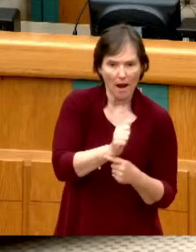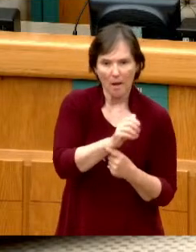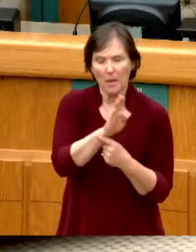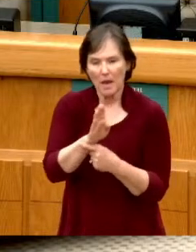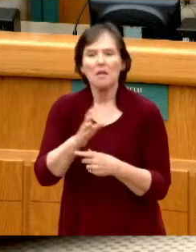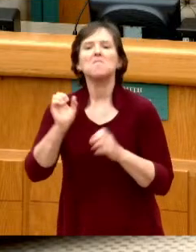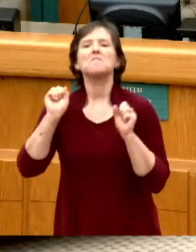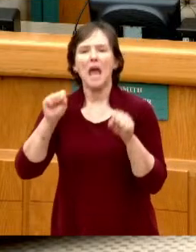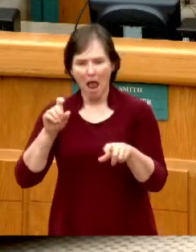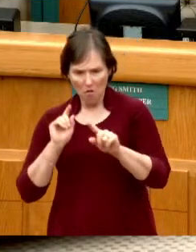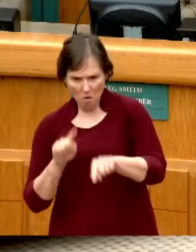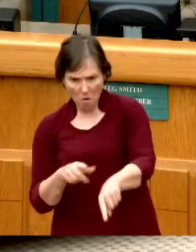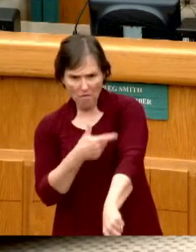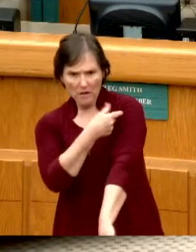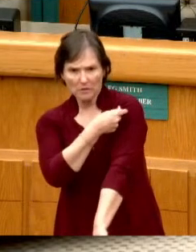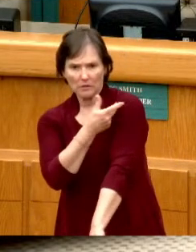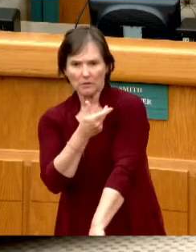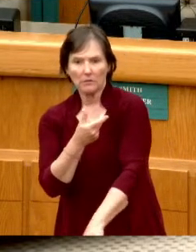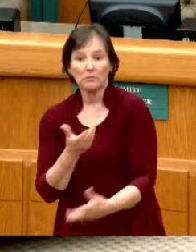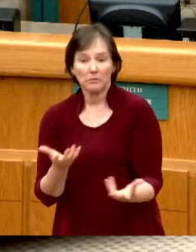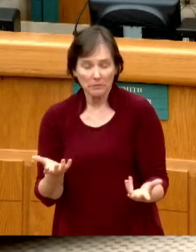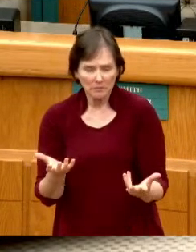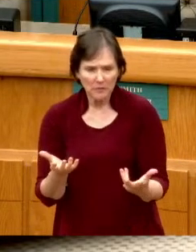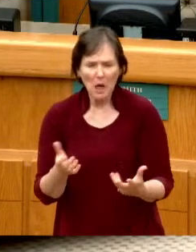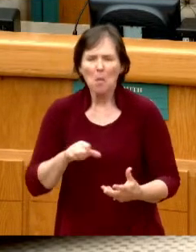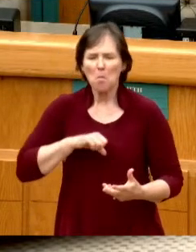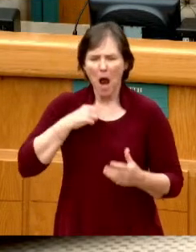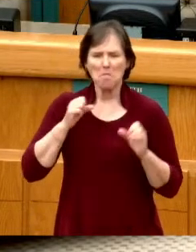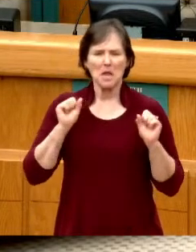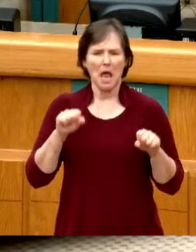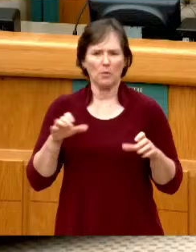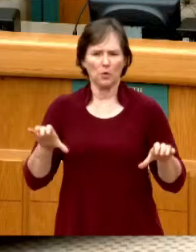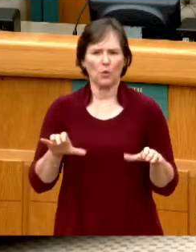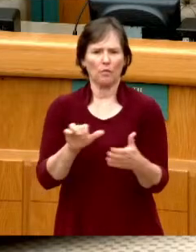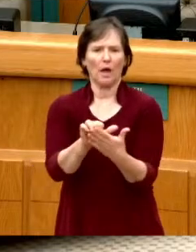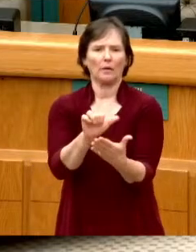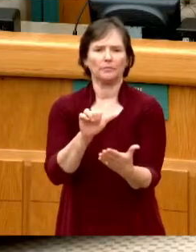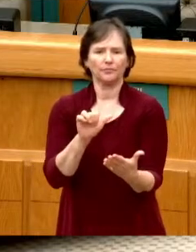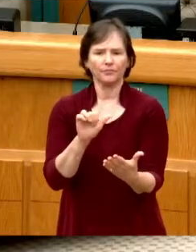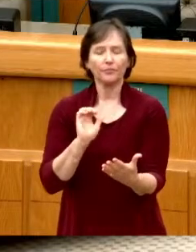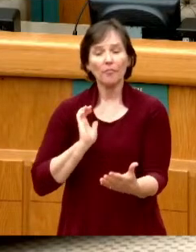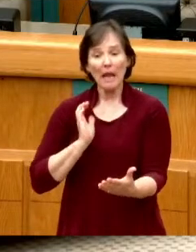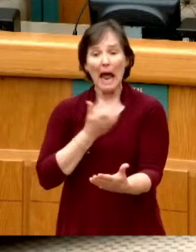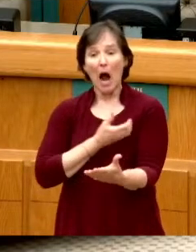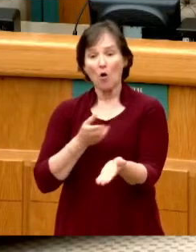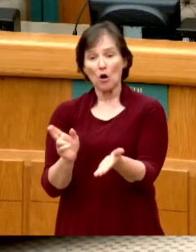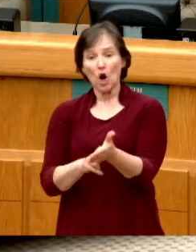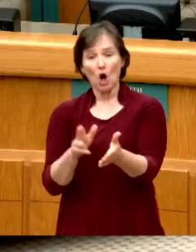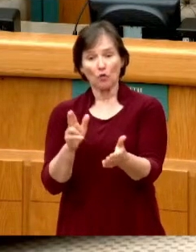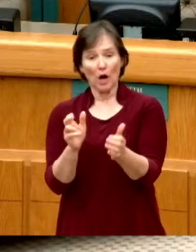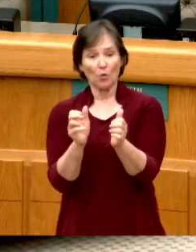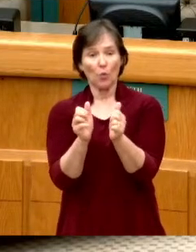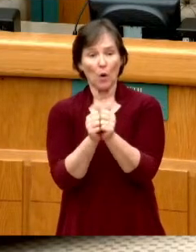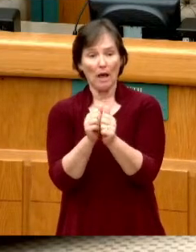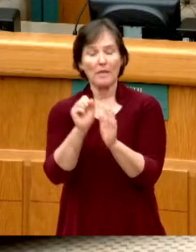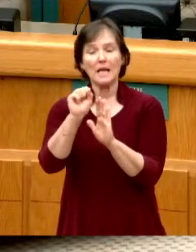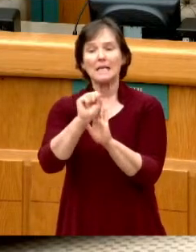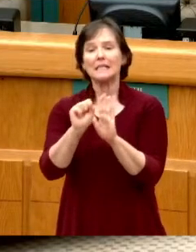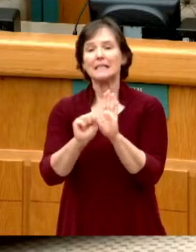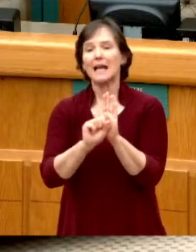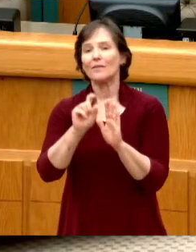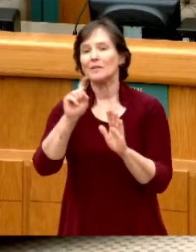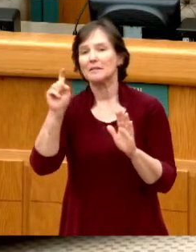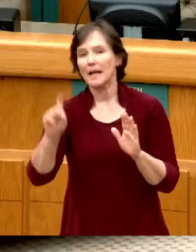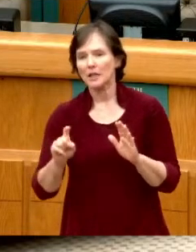is inside our charter and a contract with the state of Texas to serve our region. Now, here's some